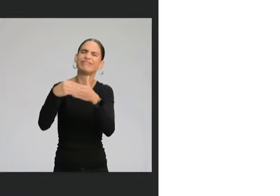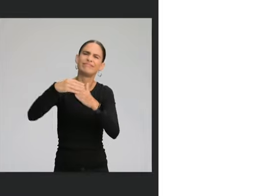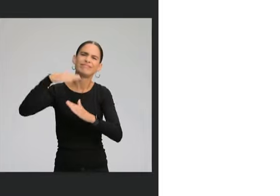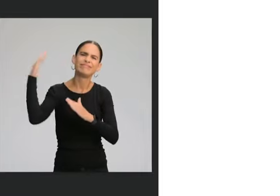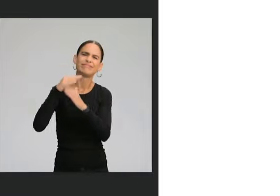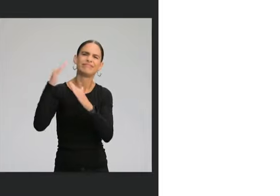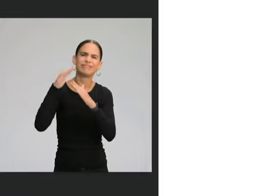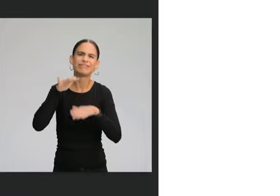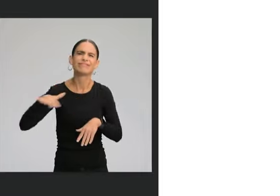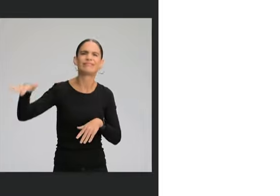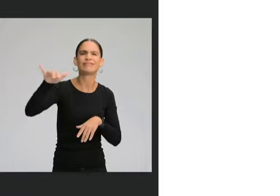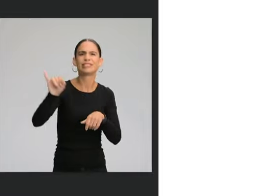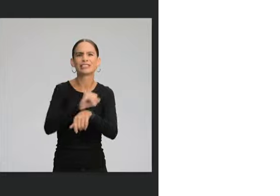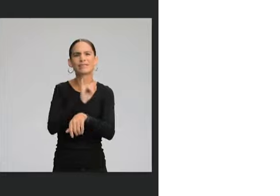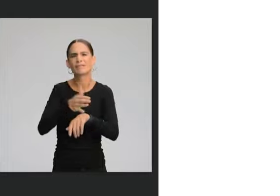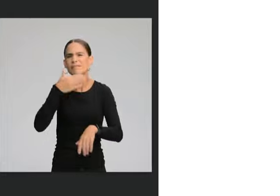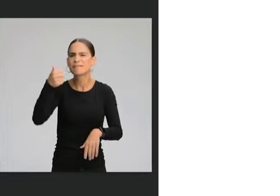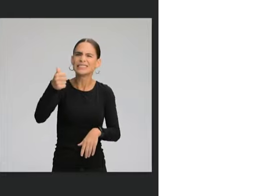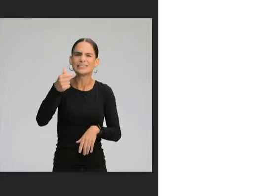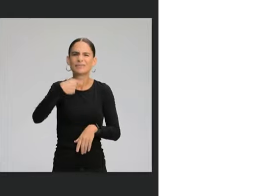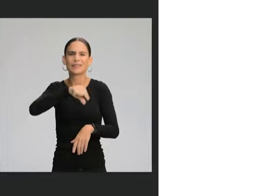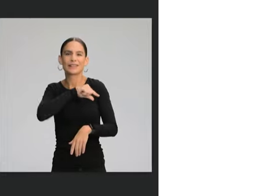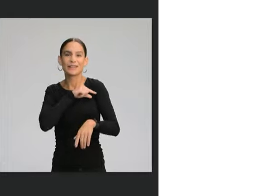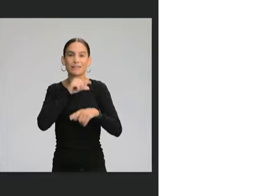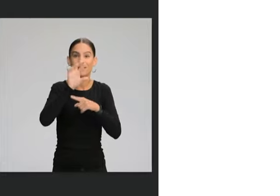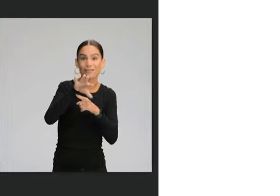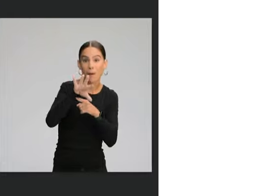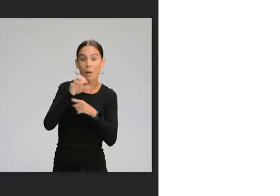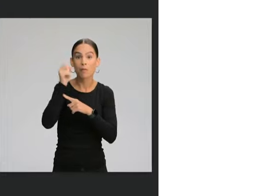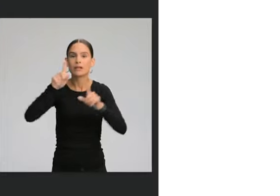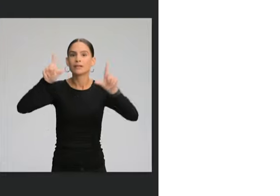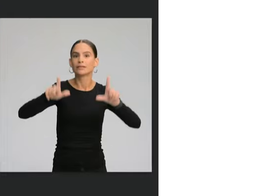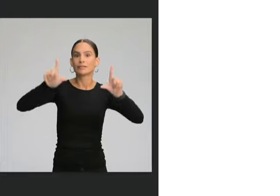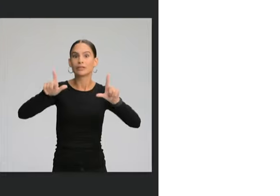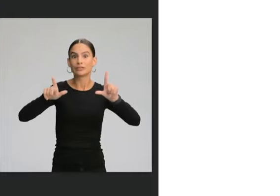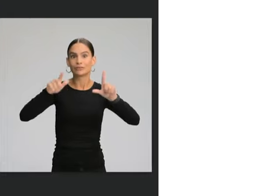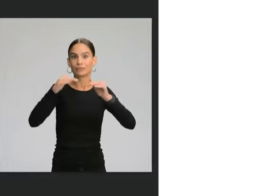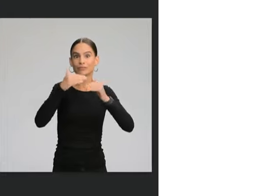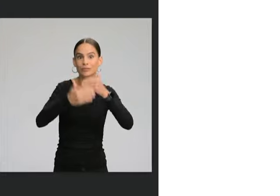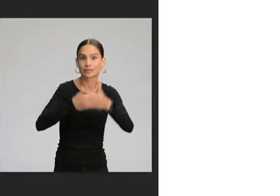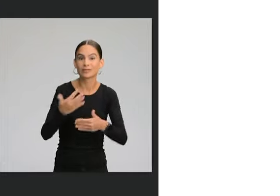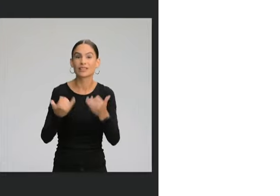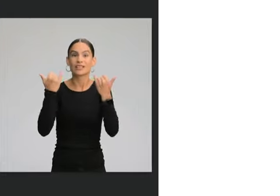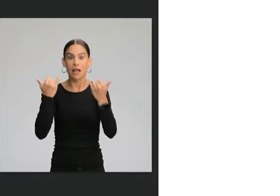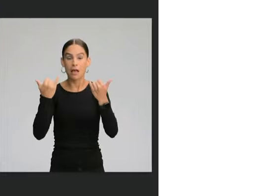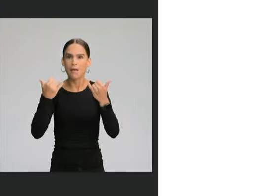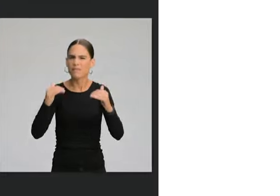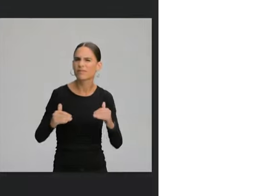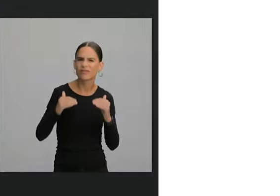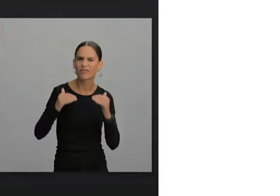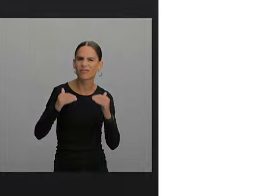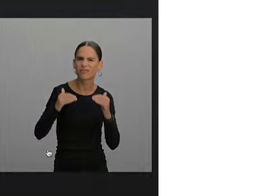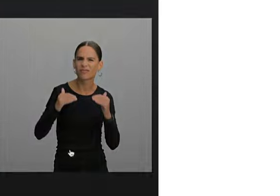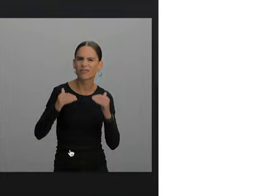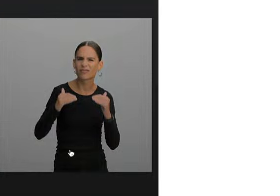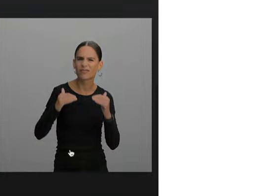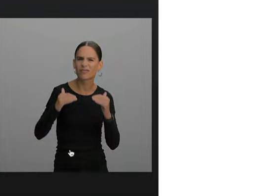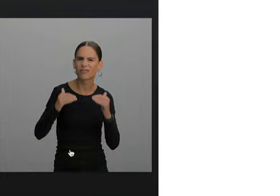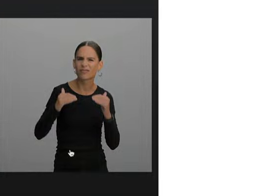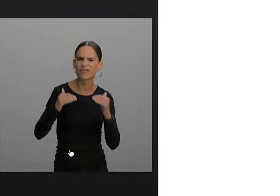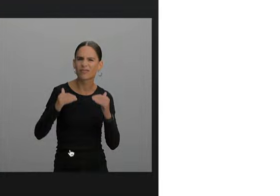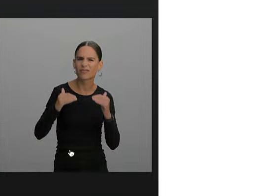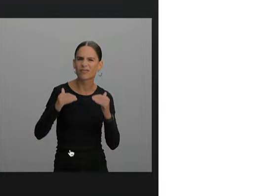and has great stabilization. It now has a new, even more advanced stabilization mode that gives users a powerful... Okay,